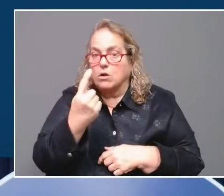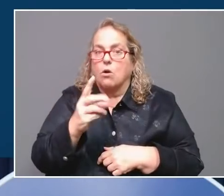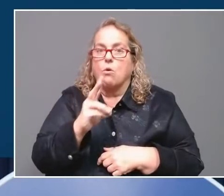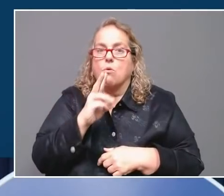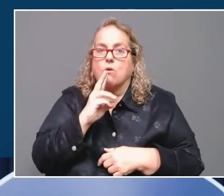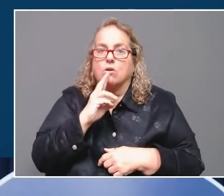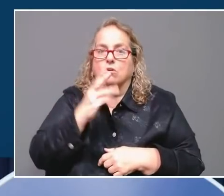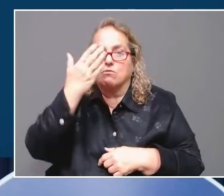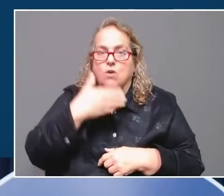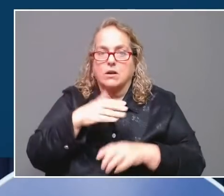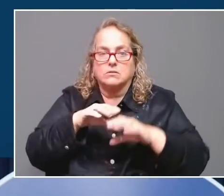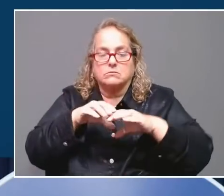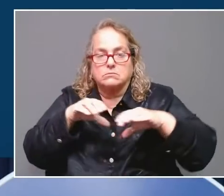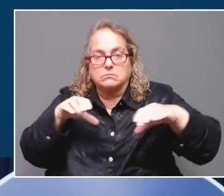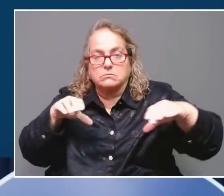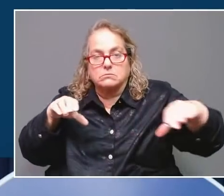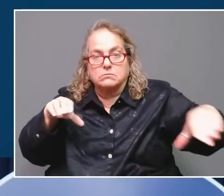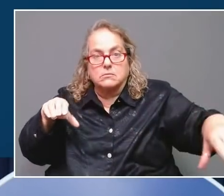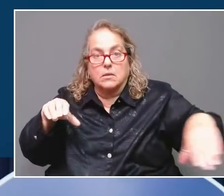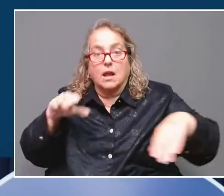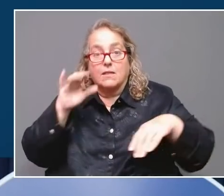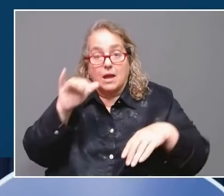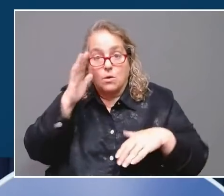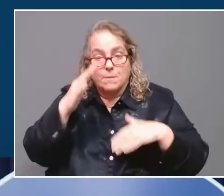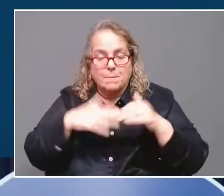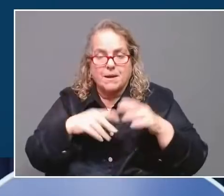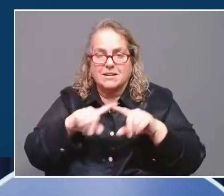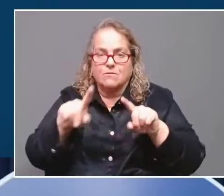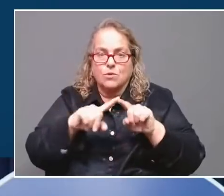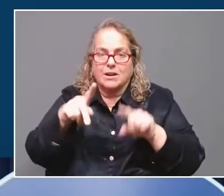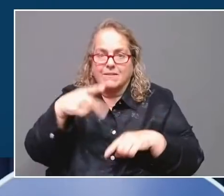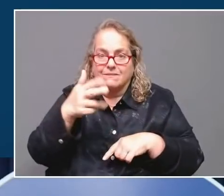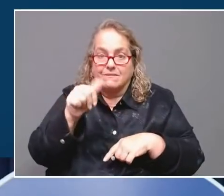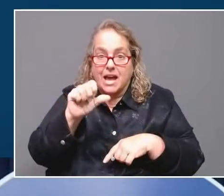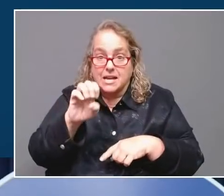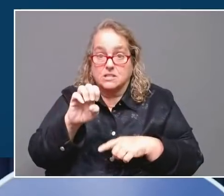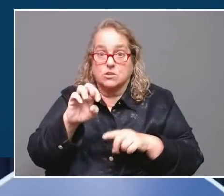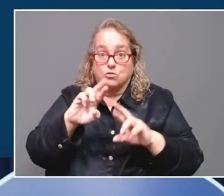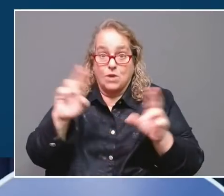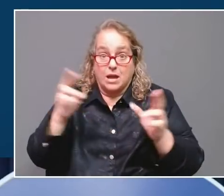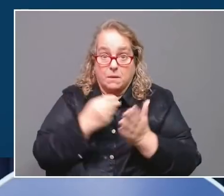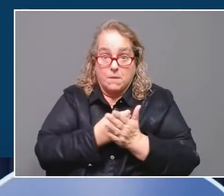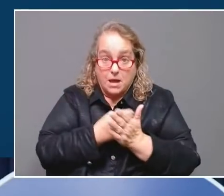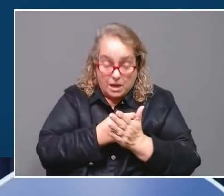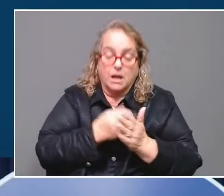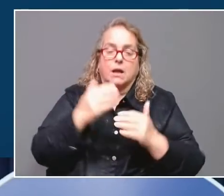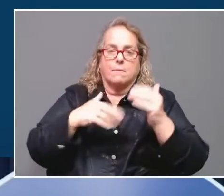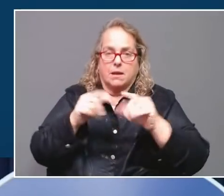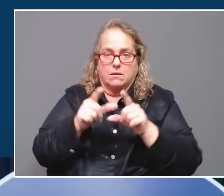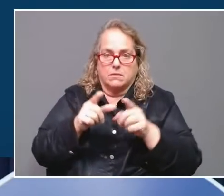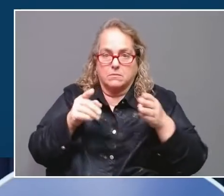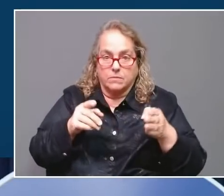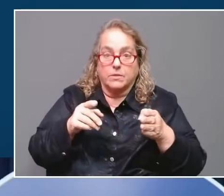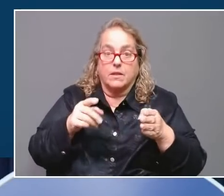going to be built in phases when funding is sufficient. The first one is a 1.5